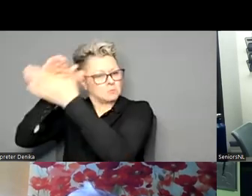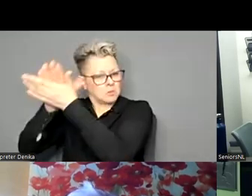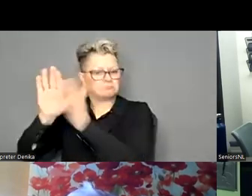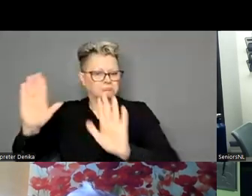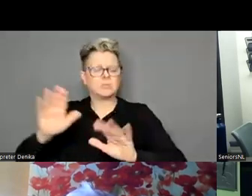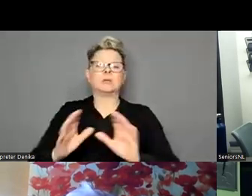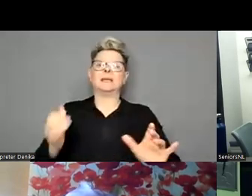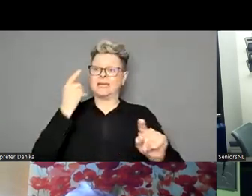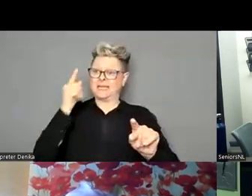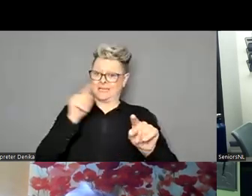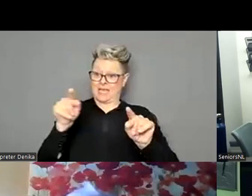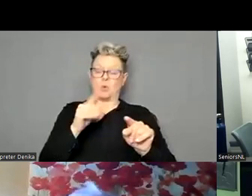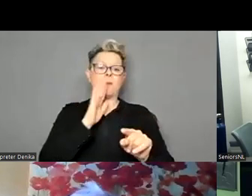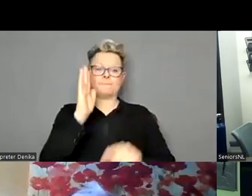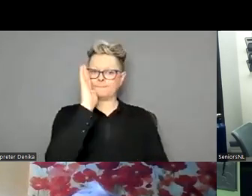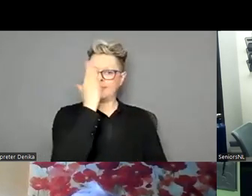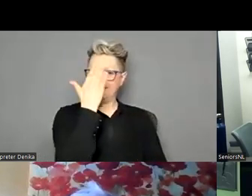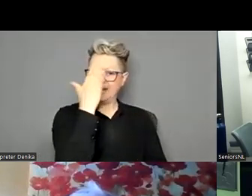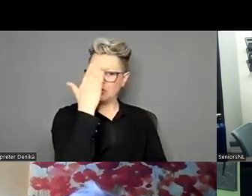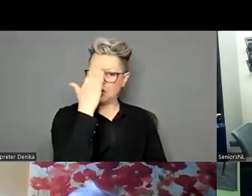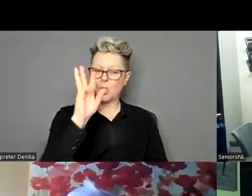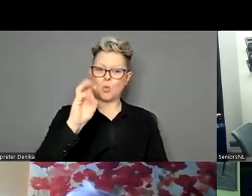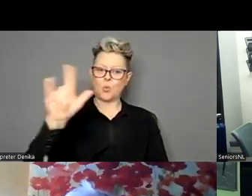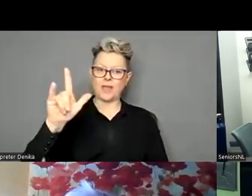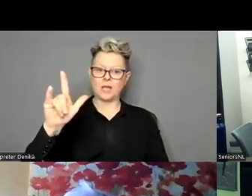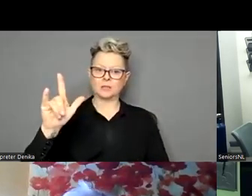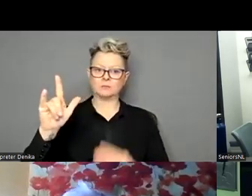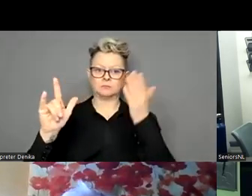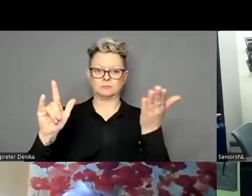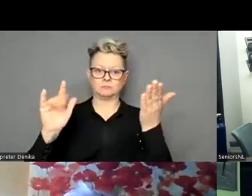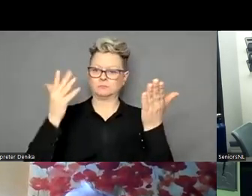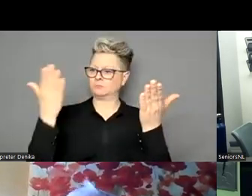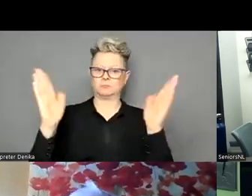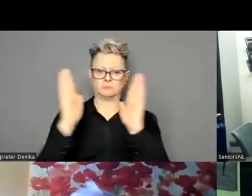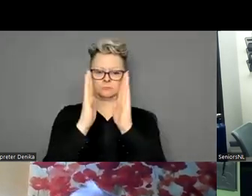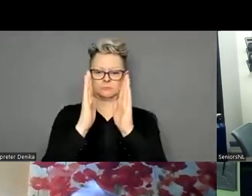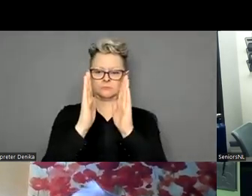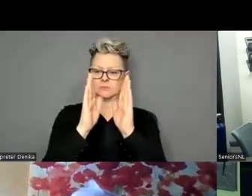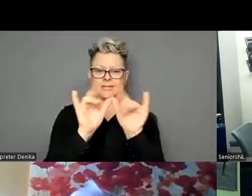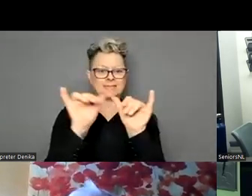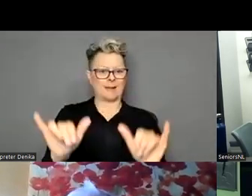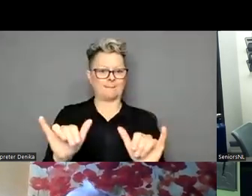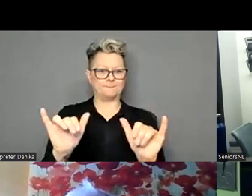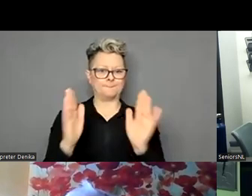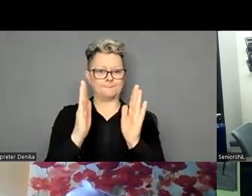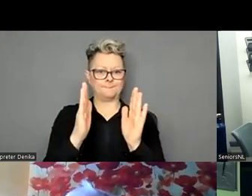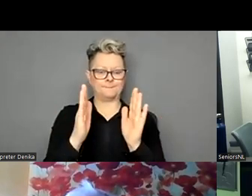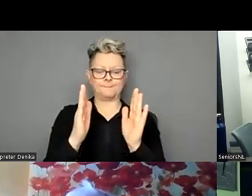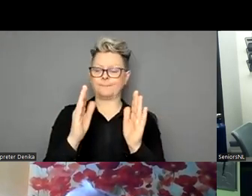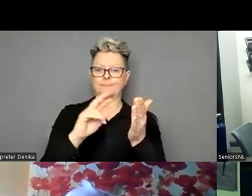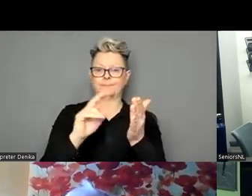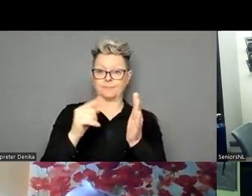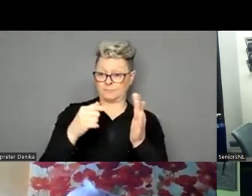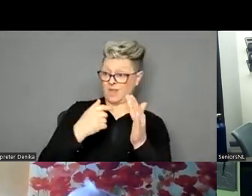images of one another. That was referred to in one of the earlier questions, meaning they're leaving everything to one spouse, the other spouse